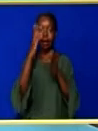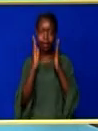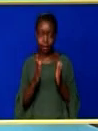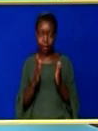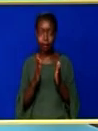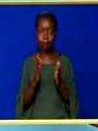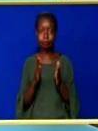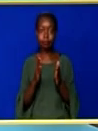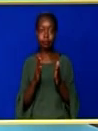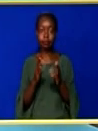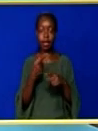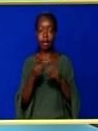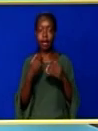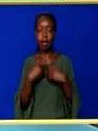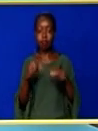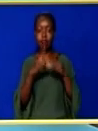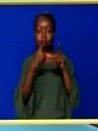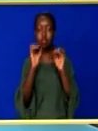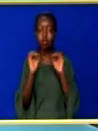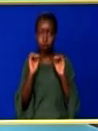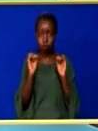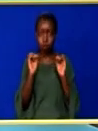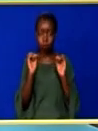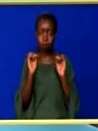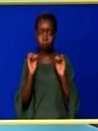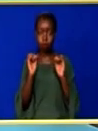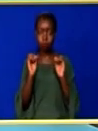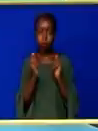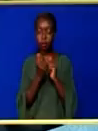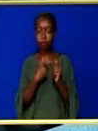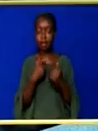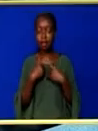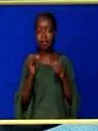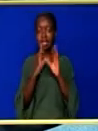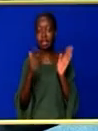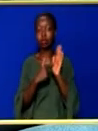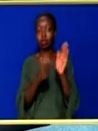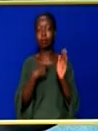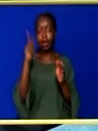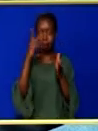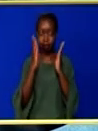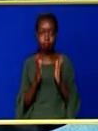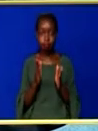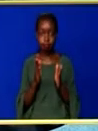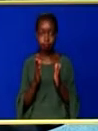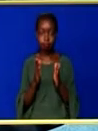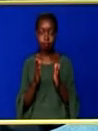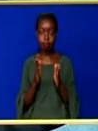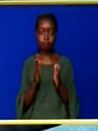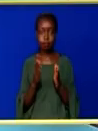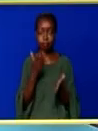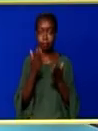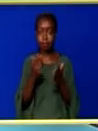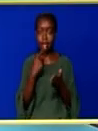citizens, but they don't have anything to show. Again, with me, I have nothing to show that I'm a Kenyan citizen. I might say I